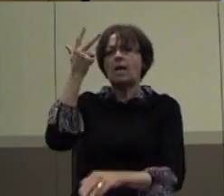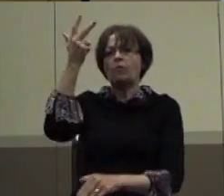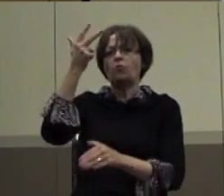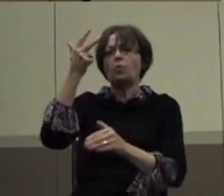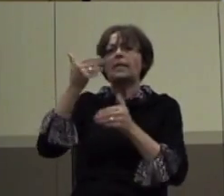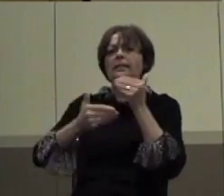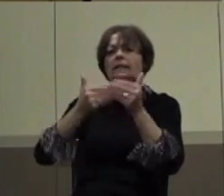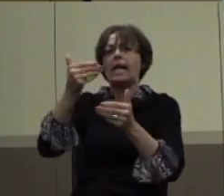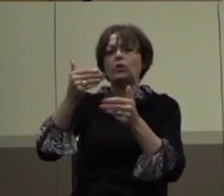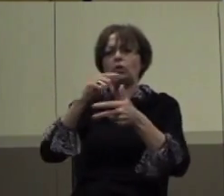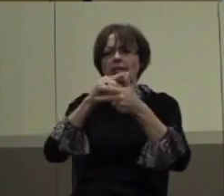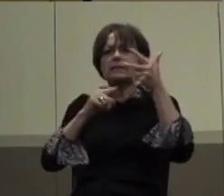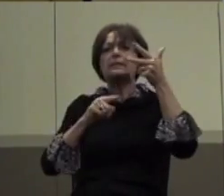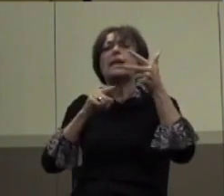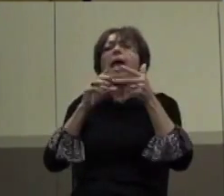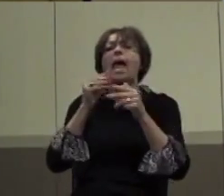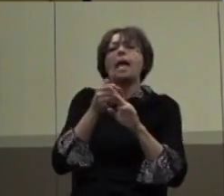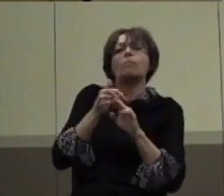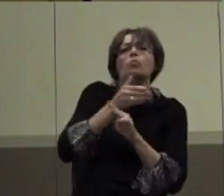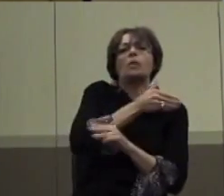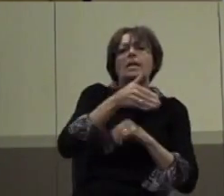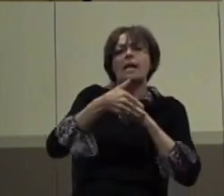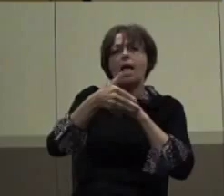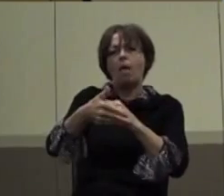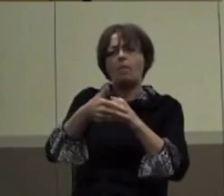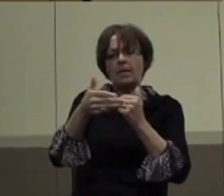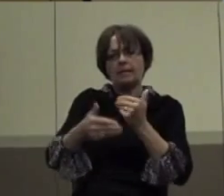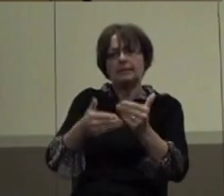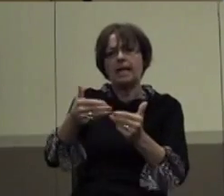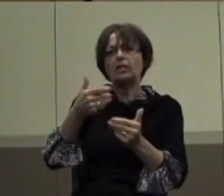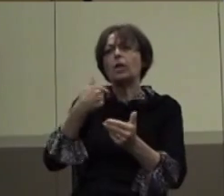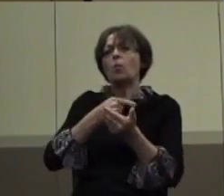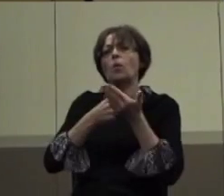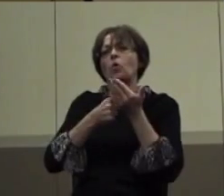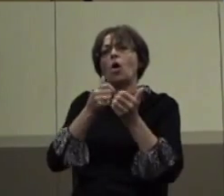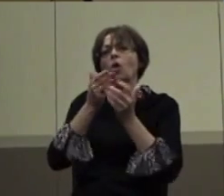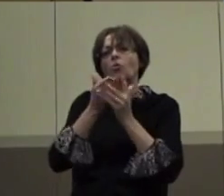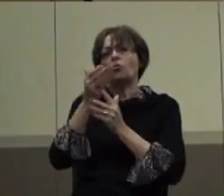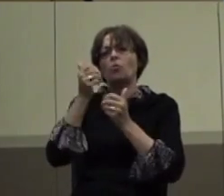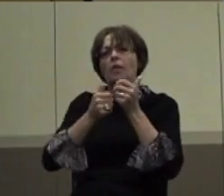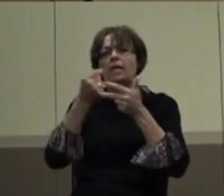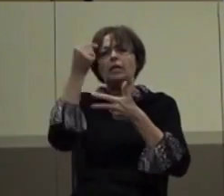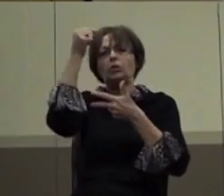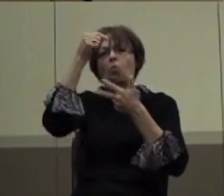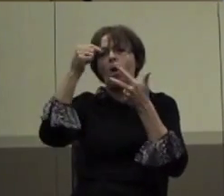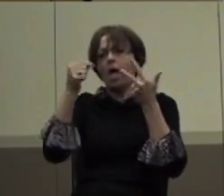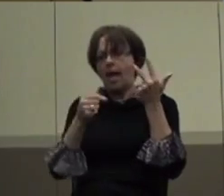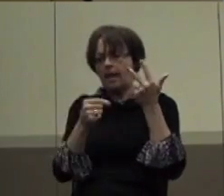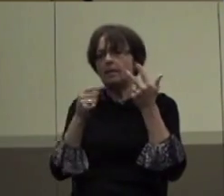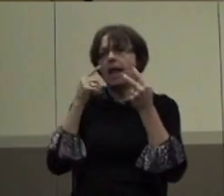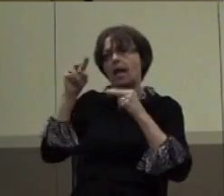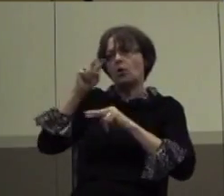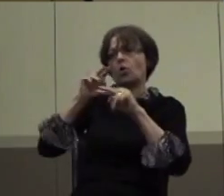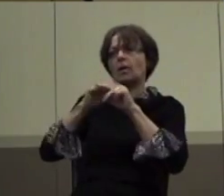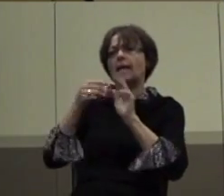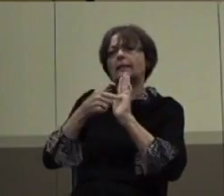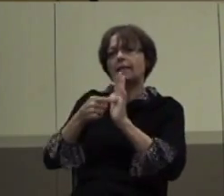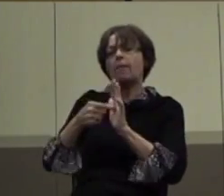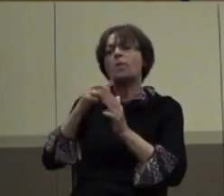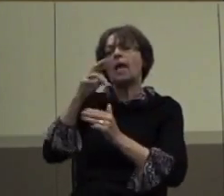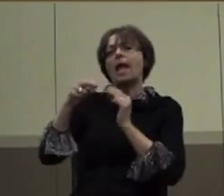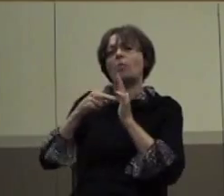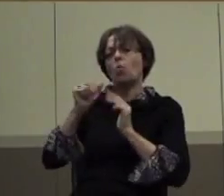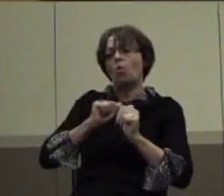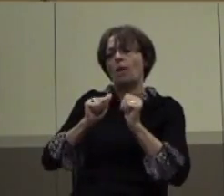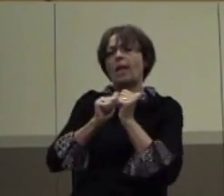stages, and a pre-helping stage. Okay? And we're going to talk through each one of those. We're going to look at an example, and then we're going to do some role-playing and play with some of